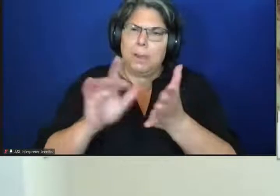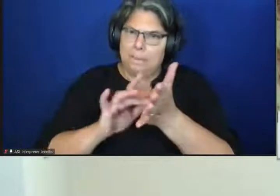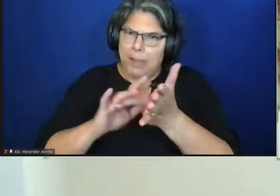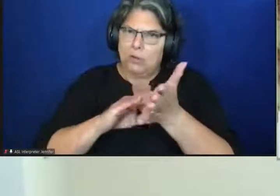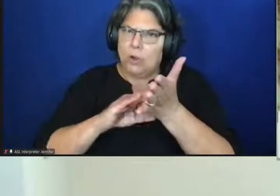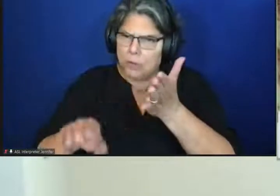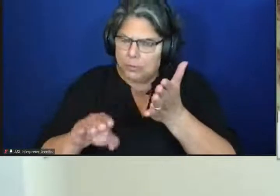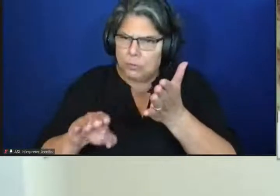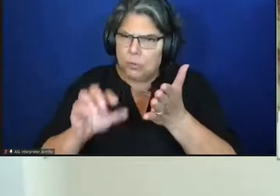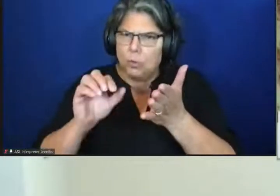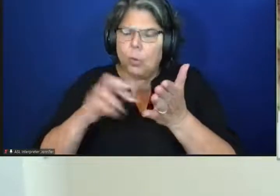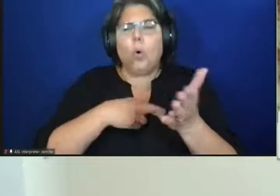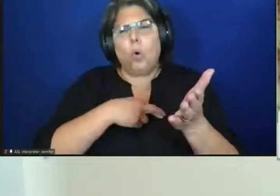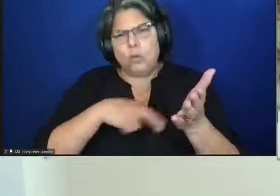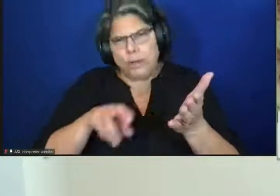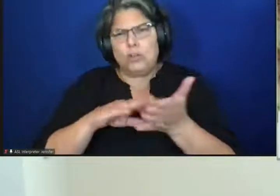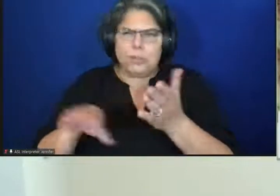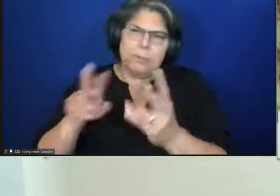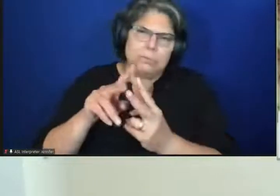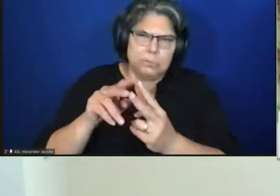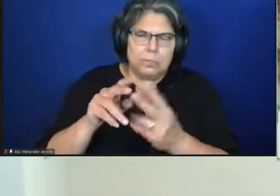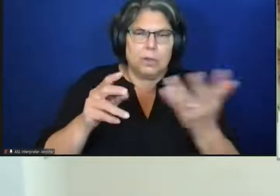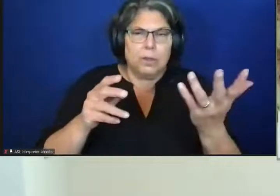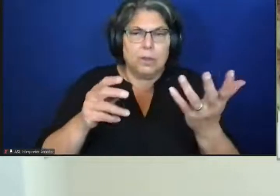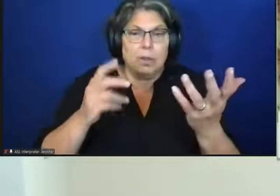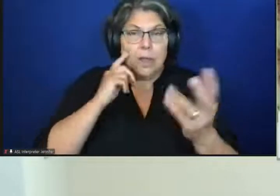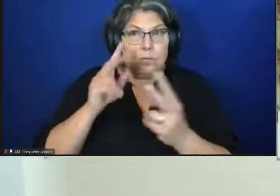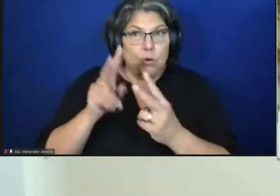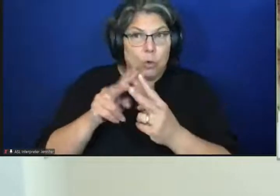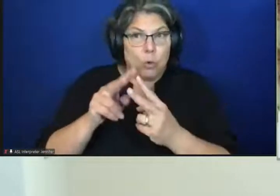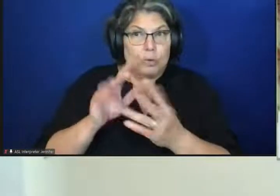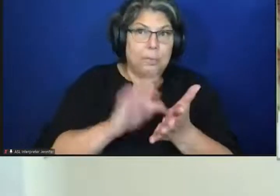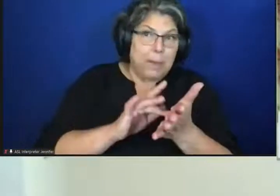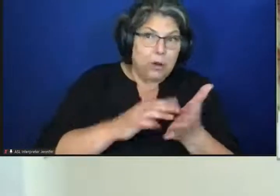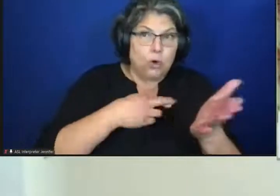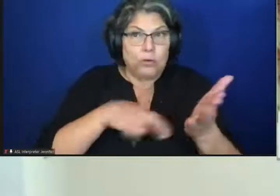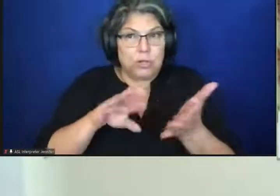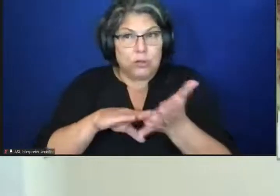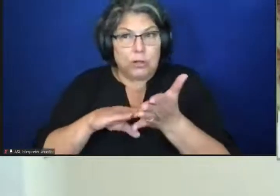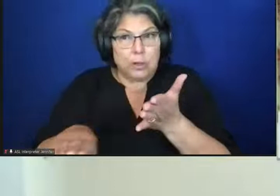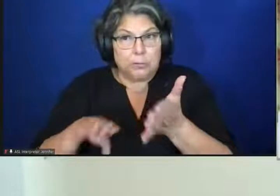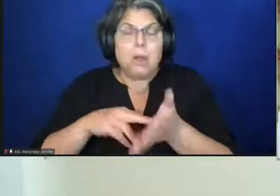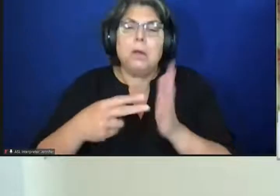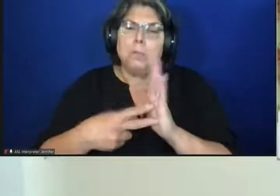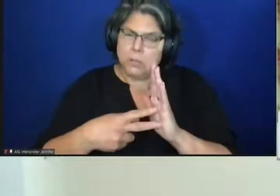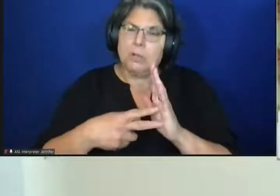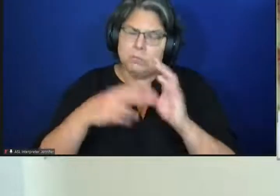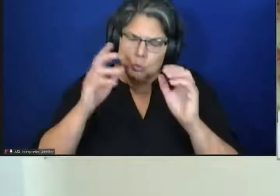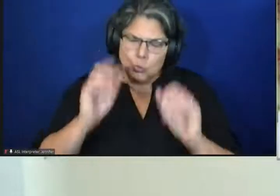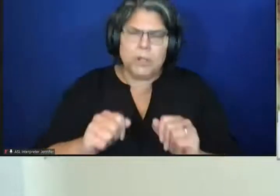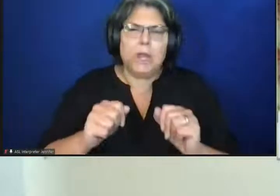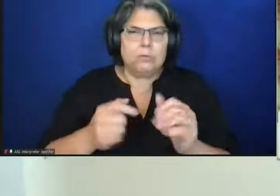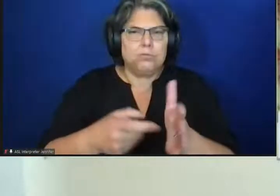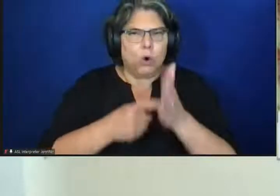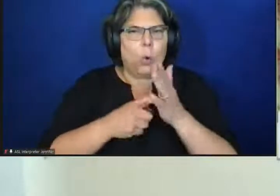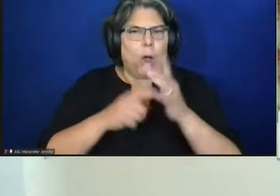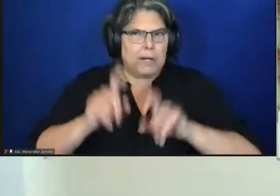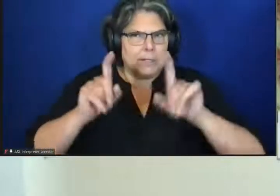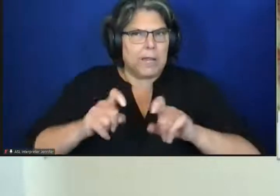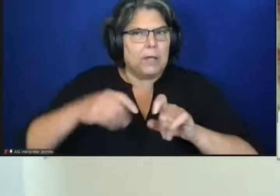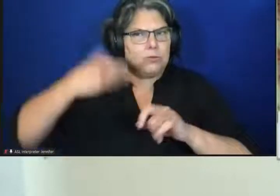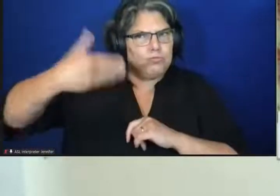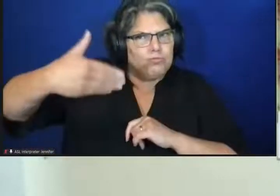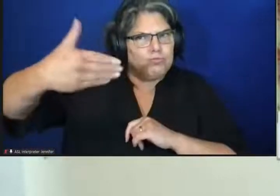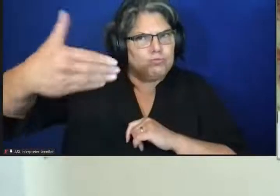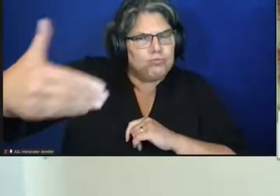exemption, or I'm sorry, religious exemption. And in the case of those exemptions, testing can be substituted. So it's not a